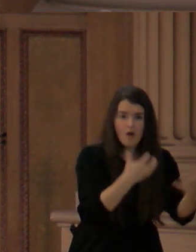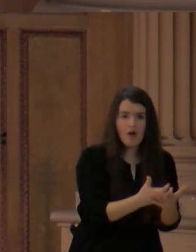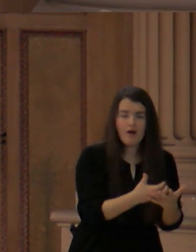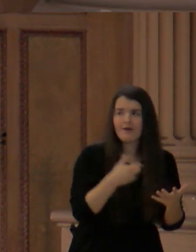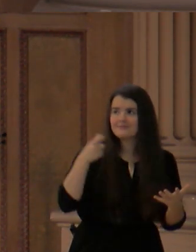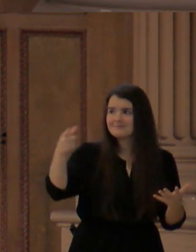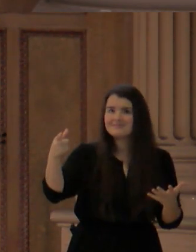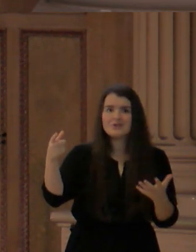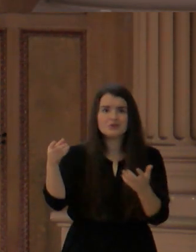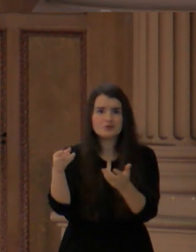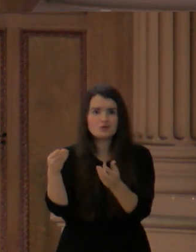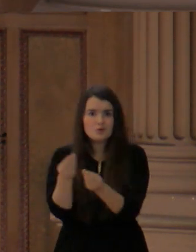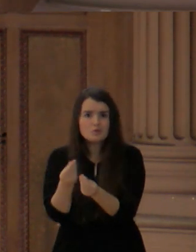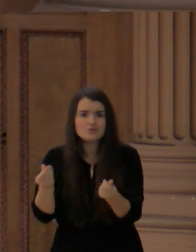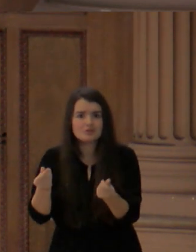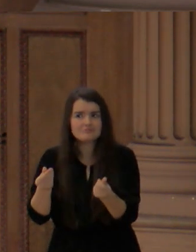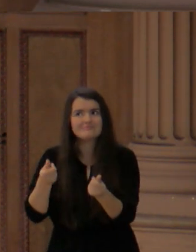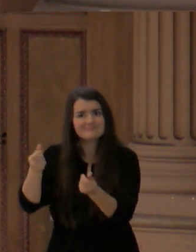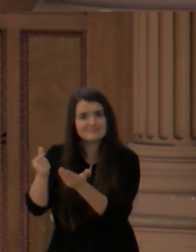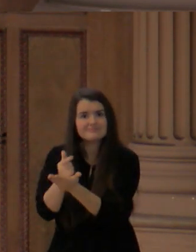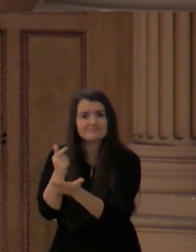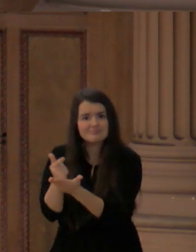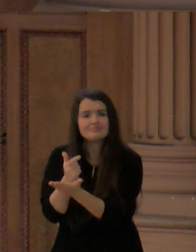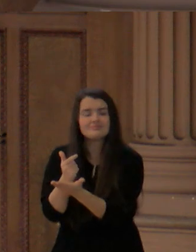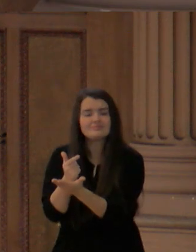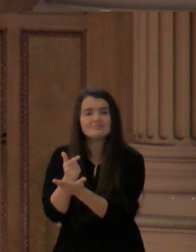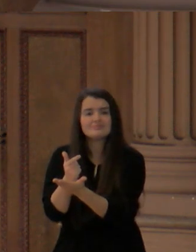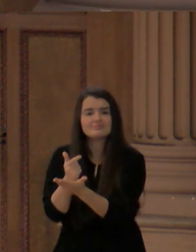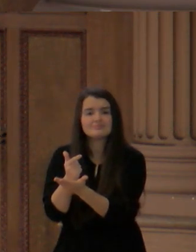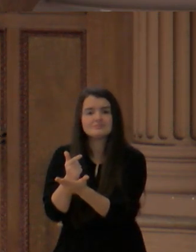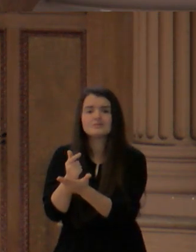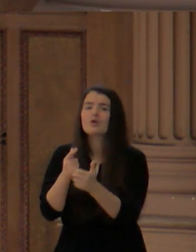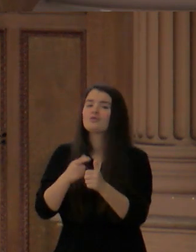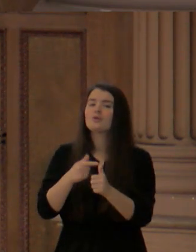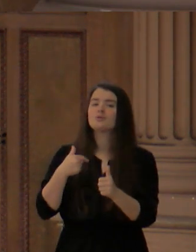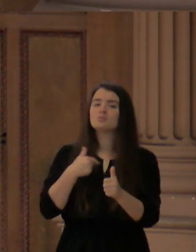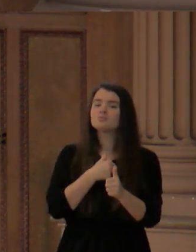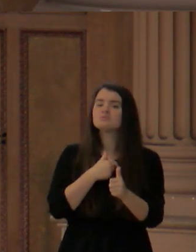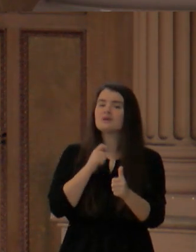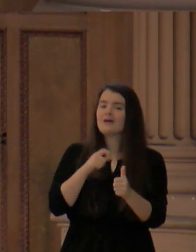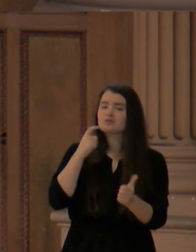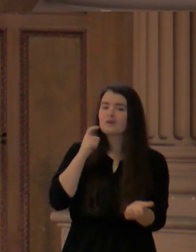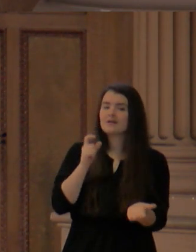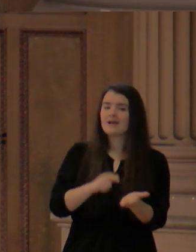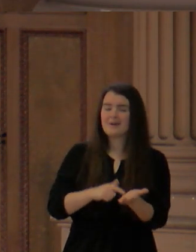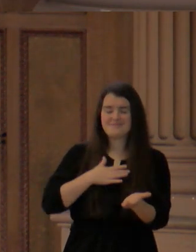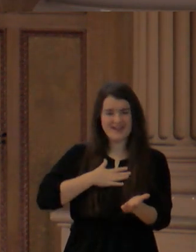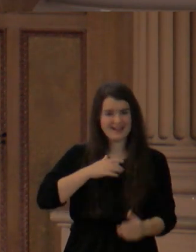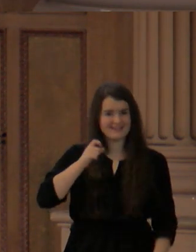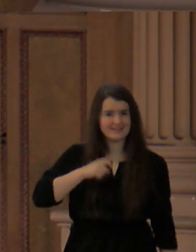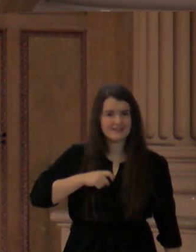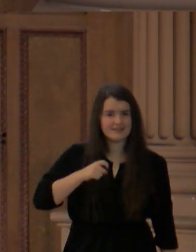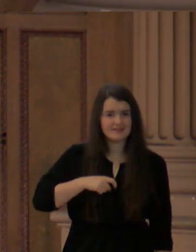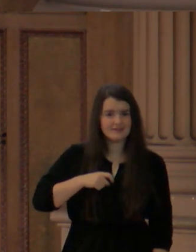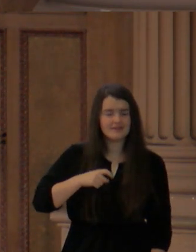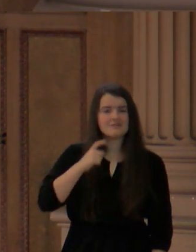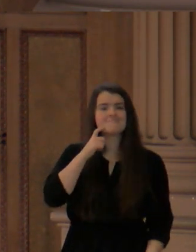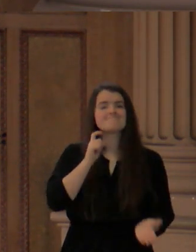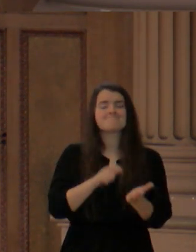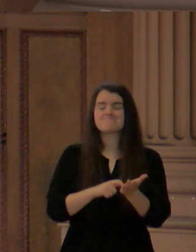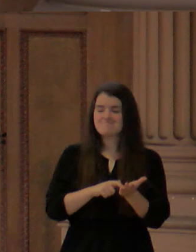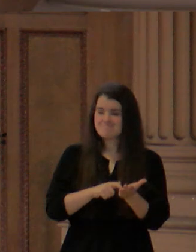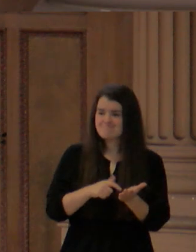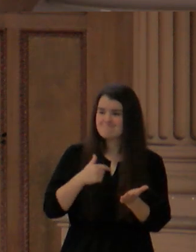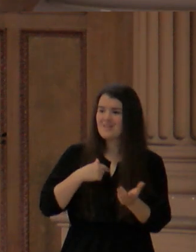and the way we receive it is first by recognizing our need by recognizing I have sinned I've